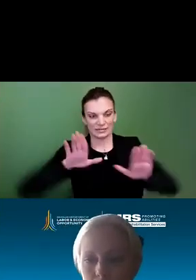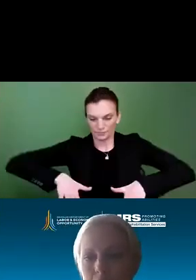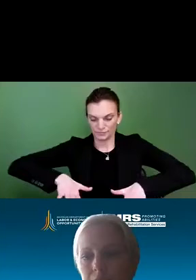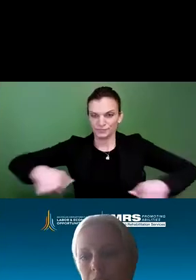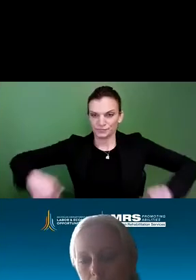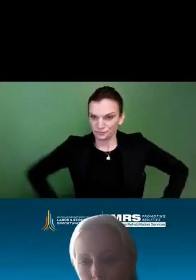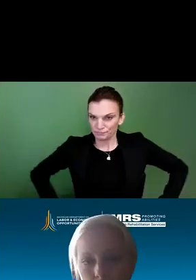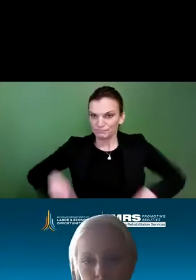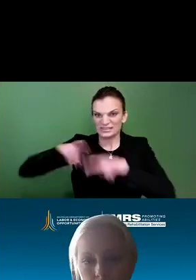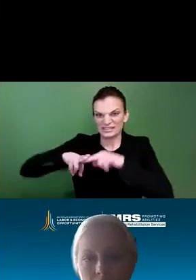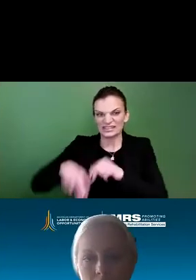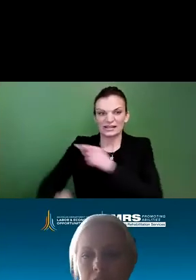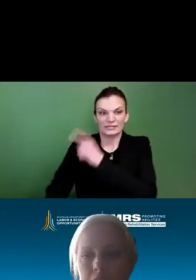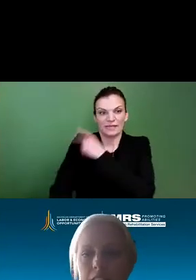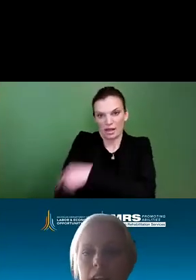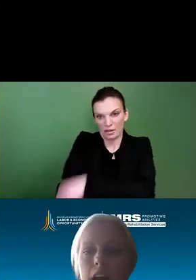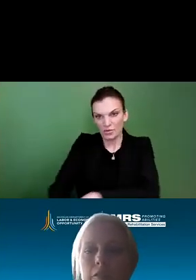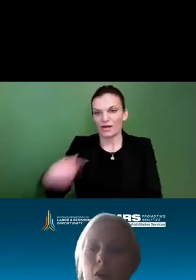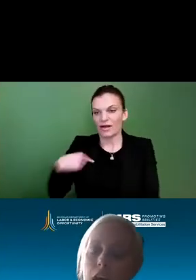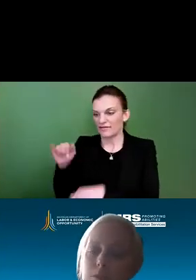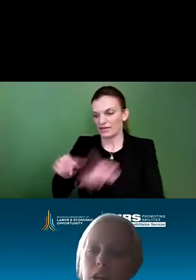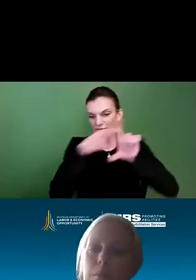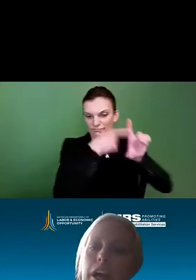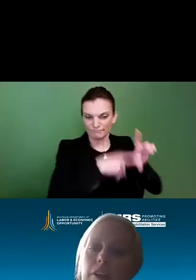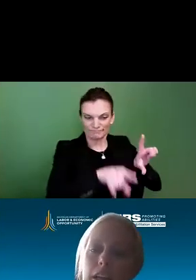hips and the elbows. The